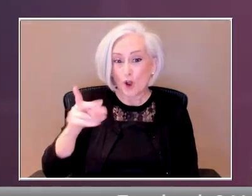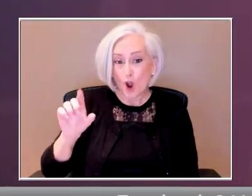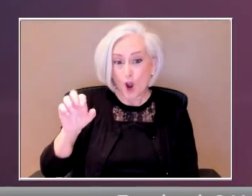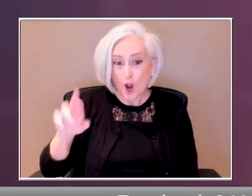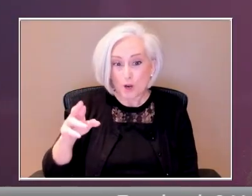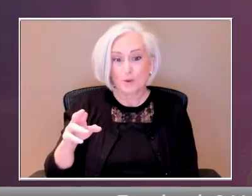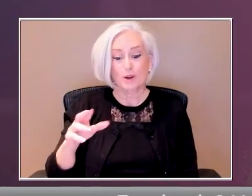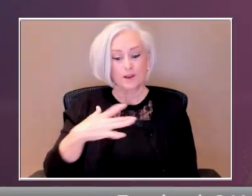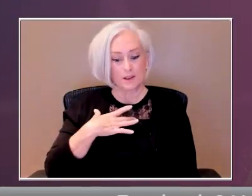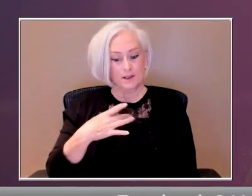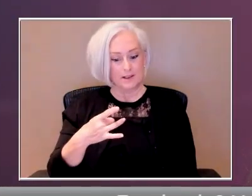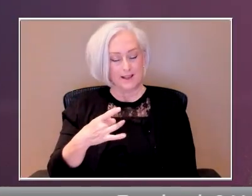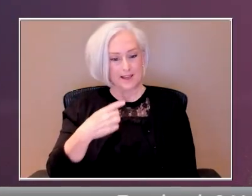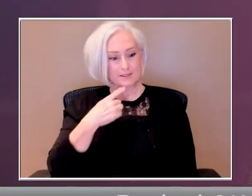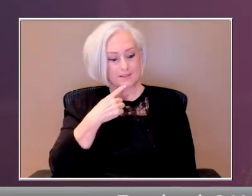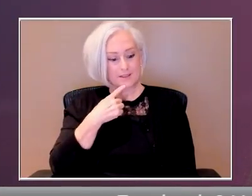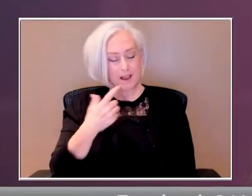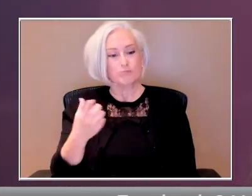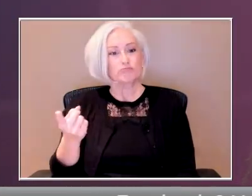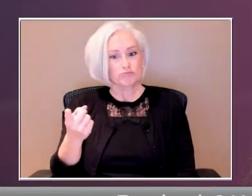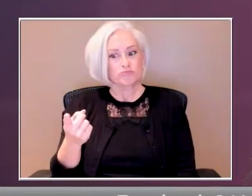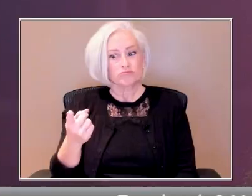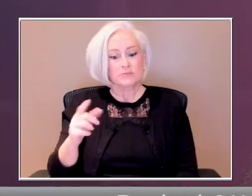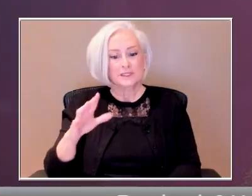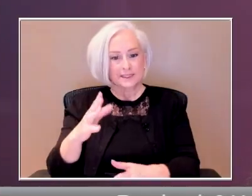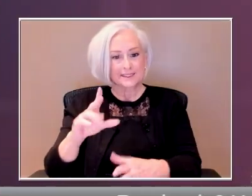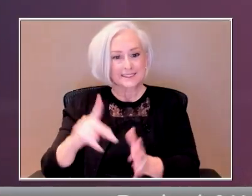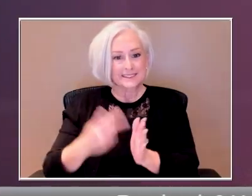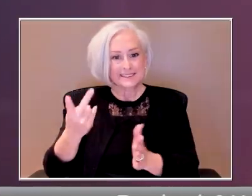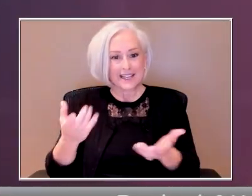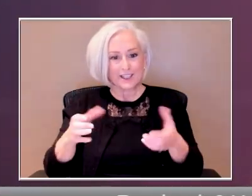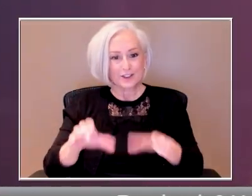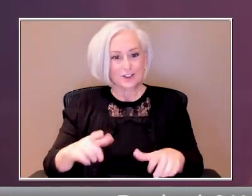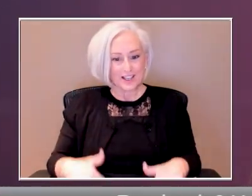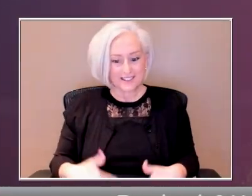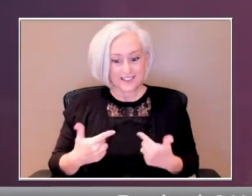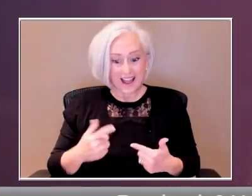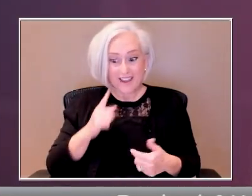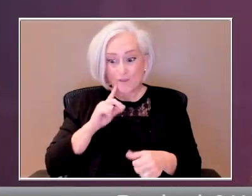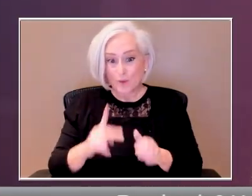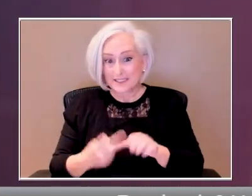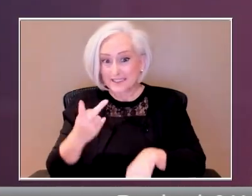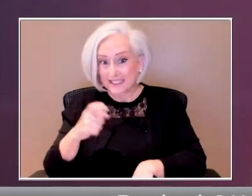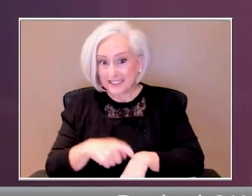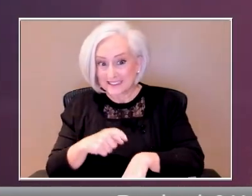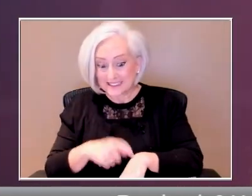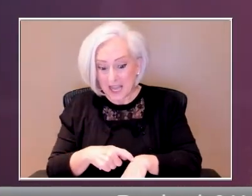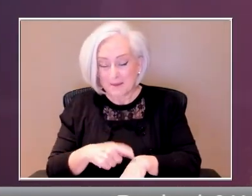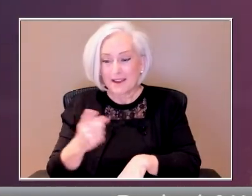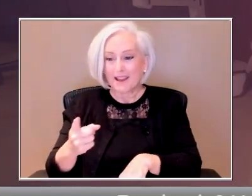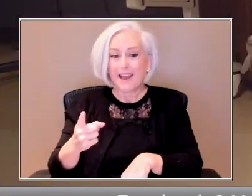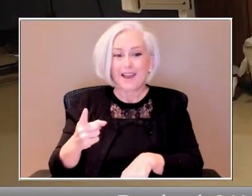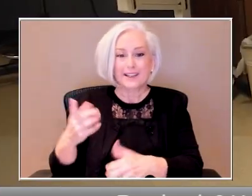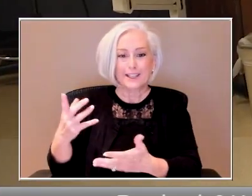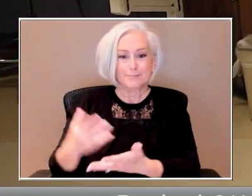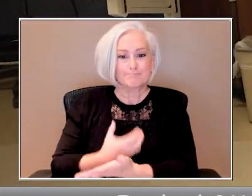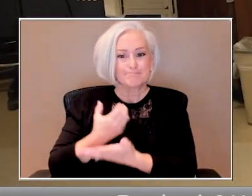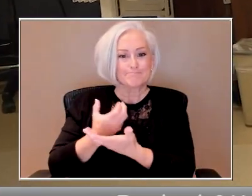for the second time. And he's found trust and hope in the team here at the health system that saved his life.